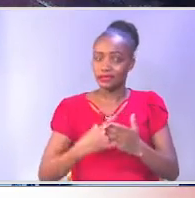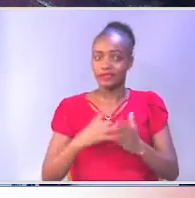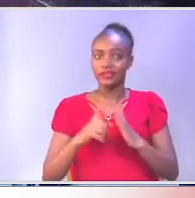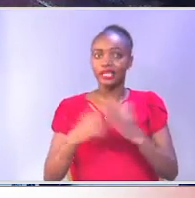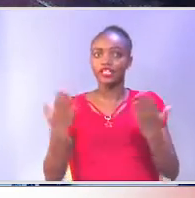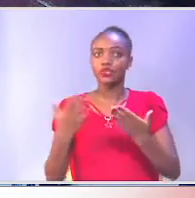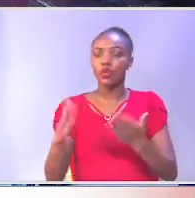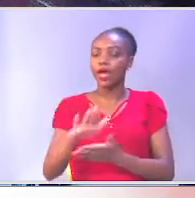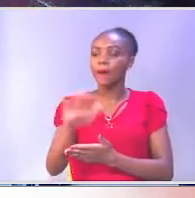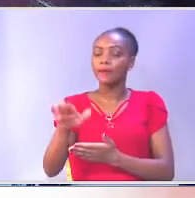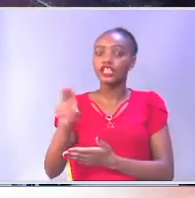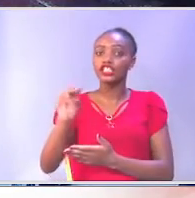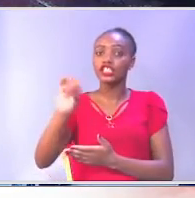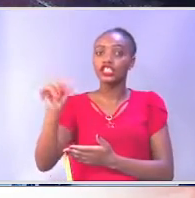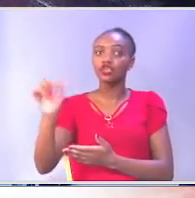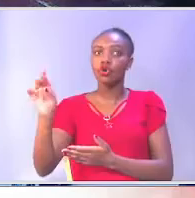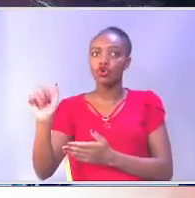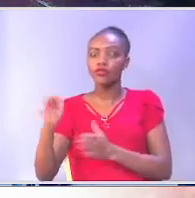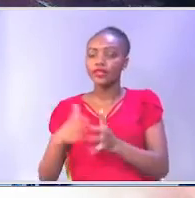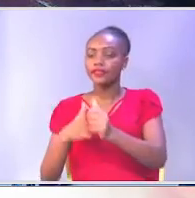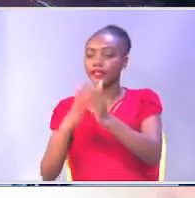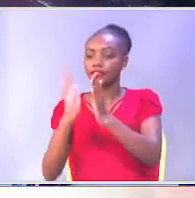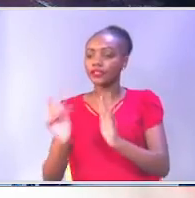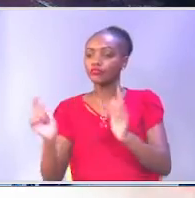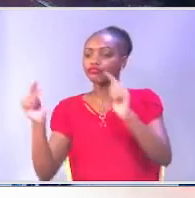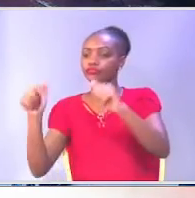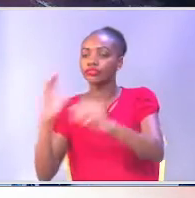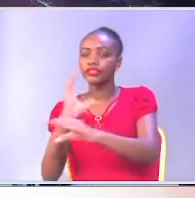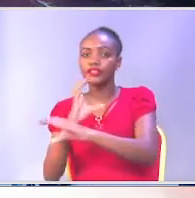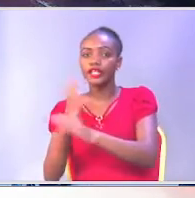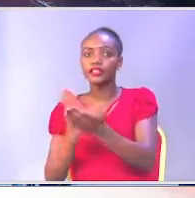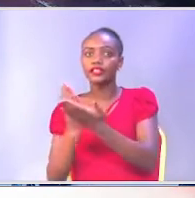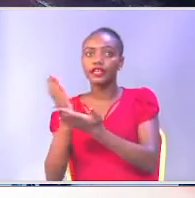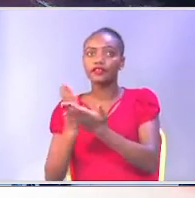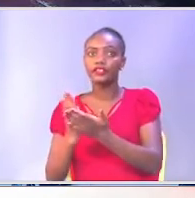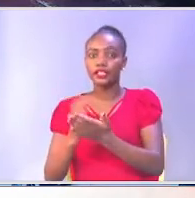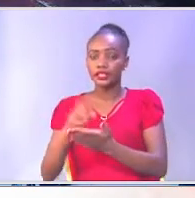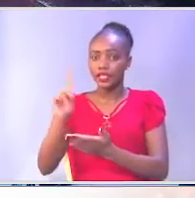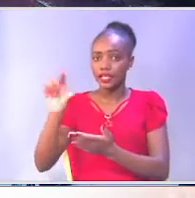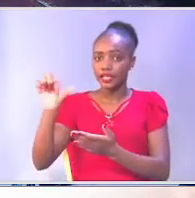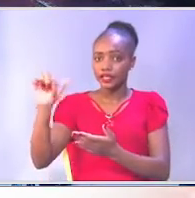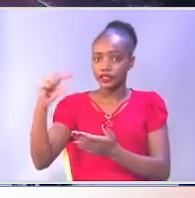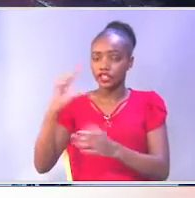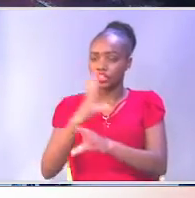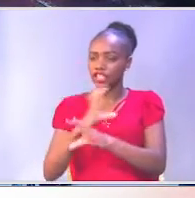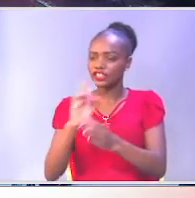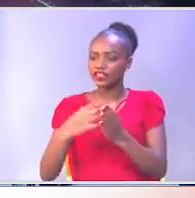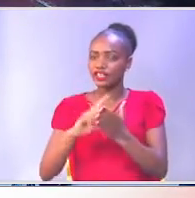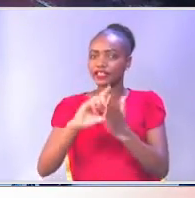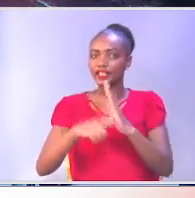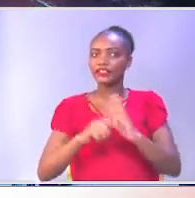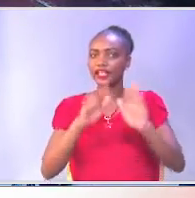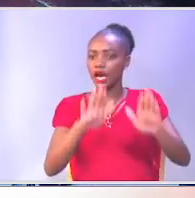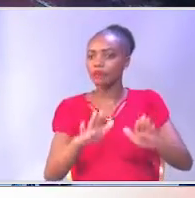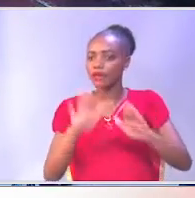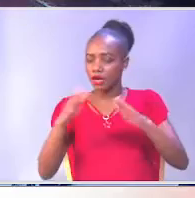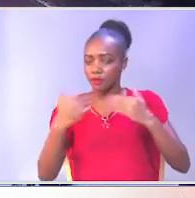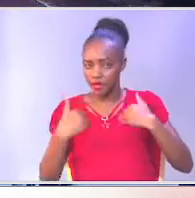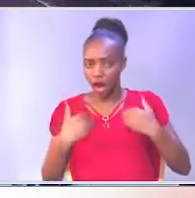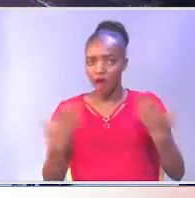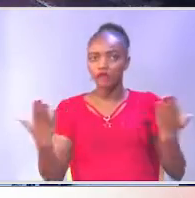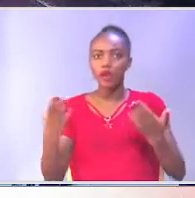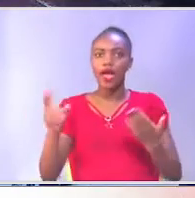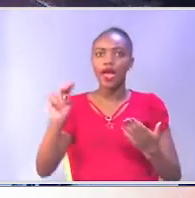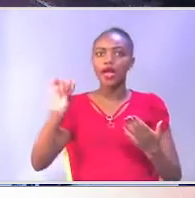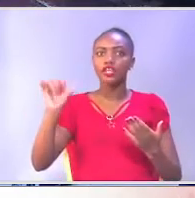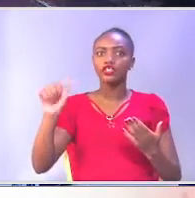Mwisho Walami in Njoro, where the leaders attended a church service at Kenya Assemblies of God Church before holding roadside rallies in Njoro and Nakuru